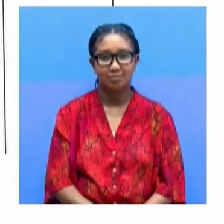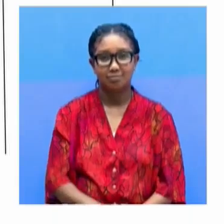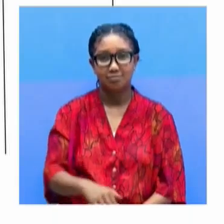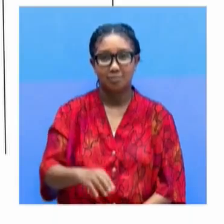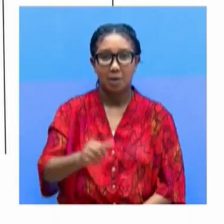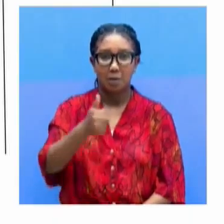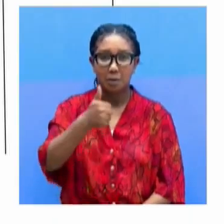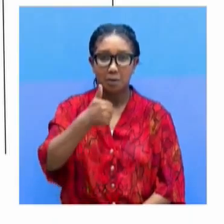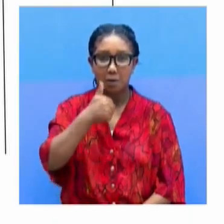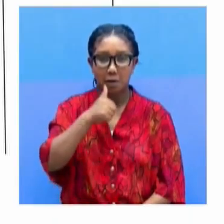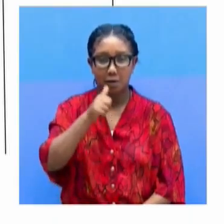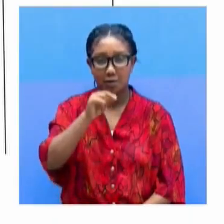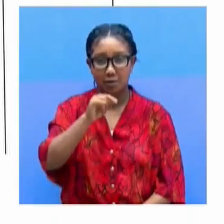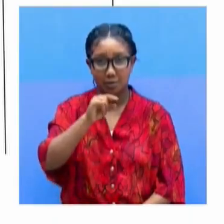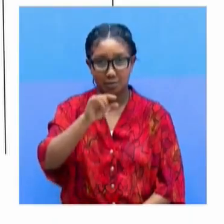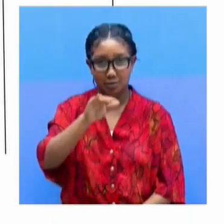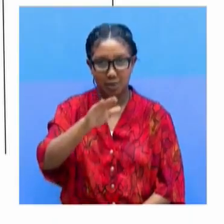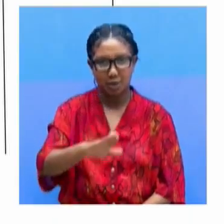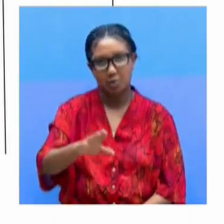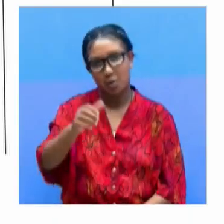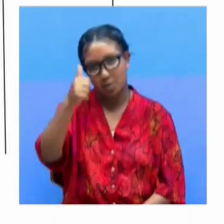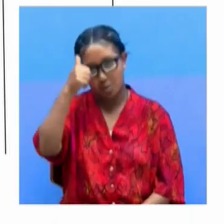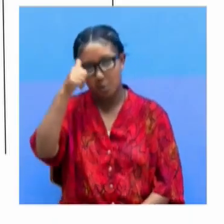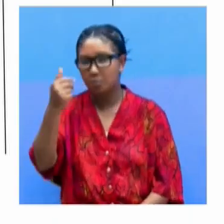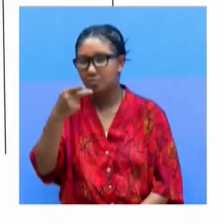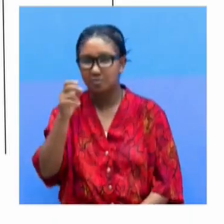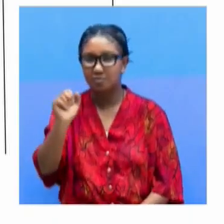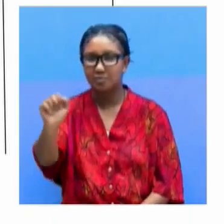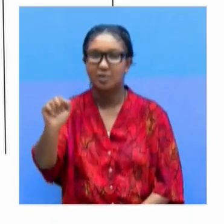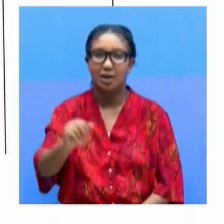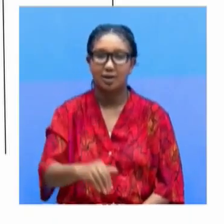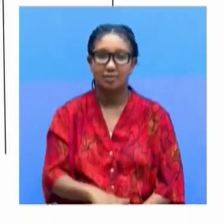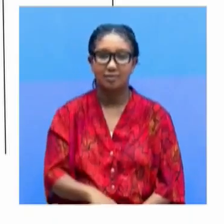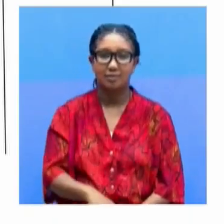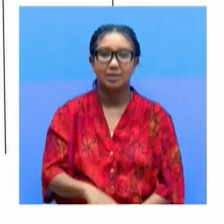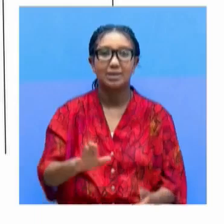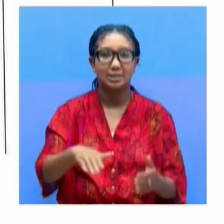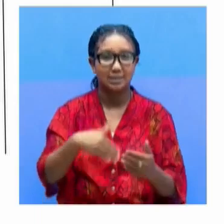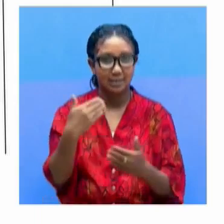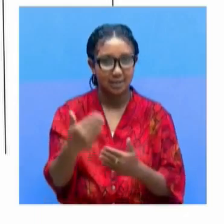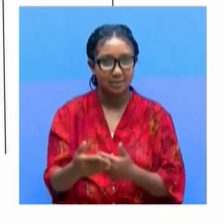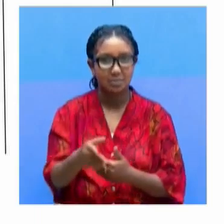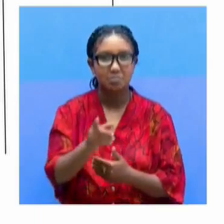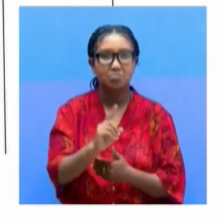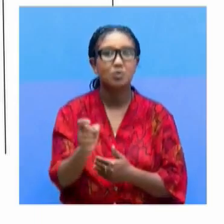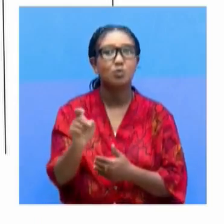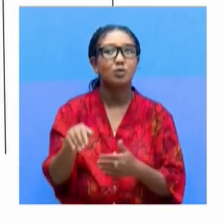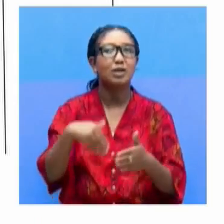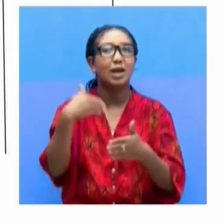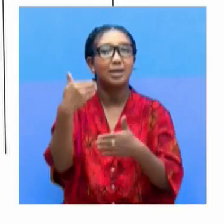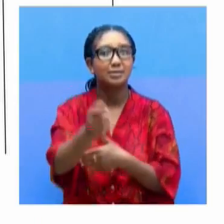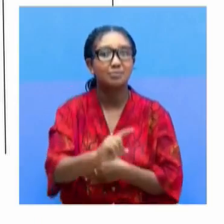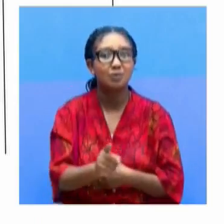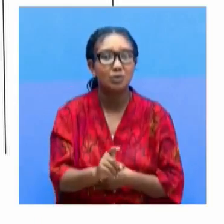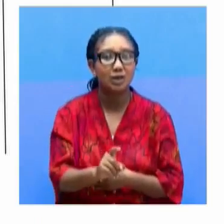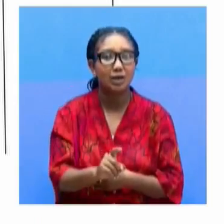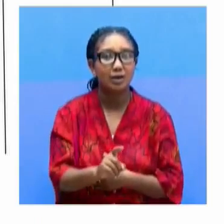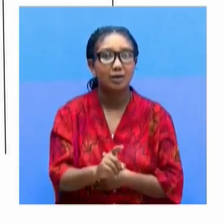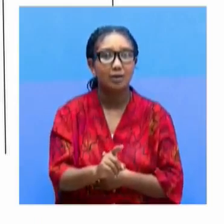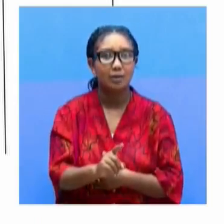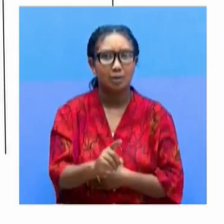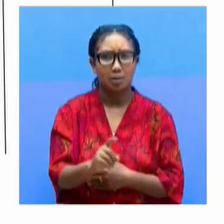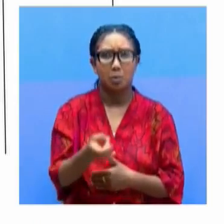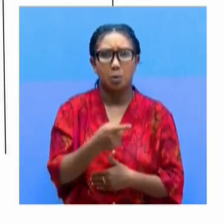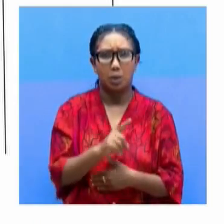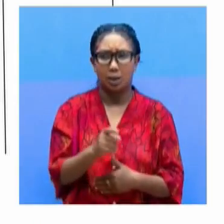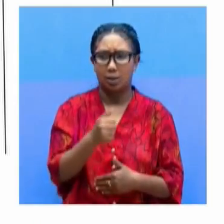girl, or you can make it boy. It doesn't matter. Okay? Then what happened next is or what